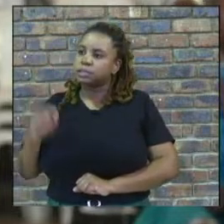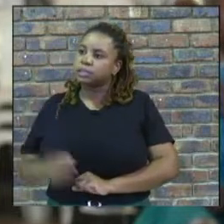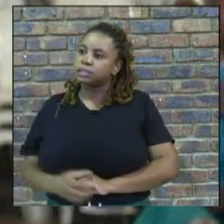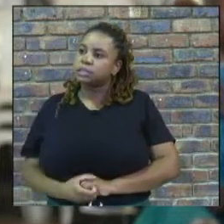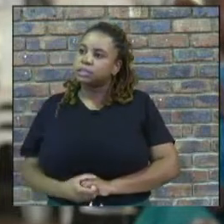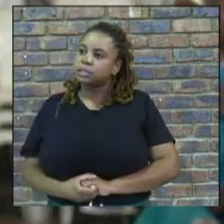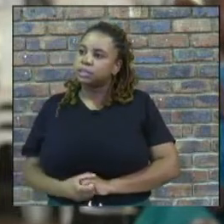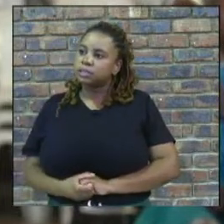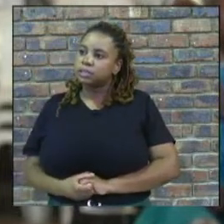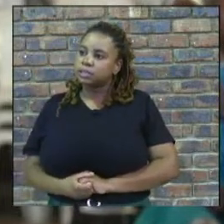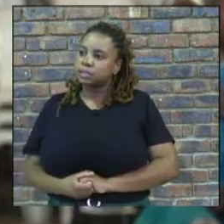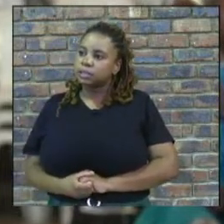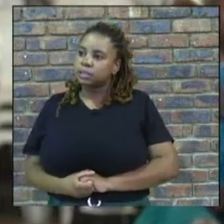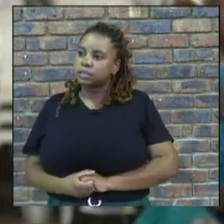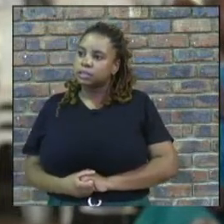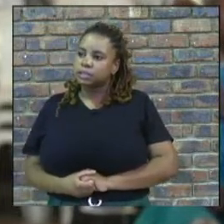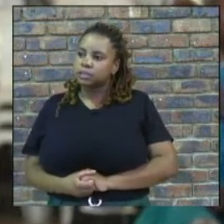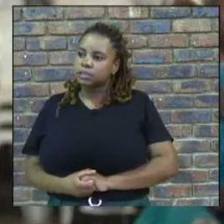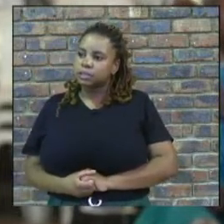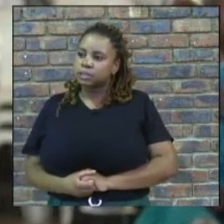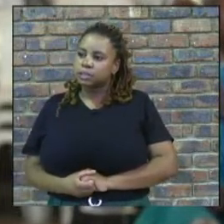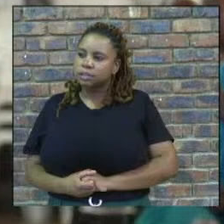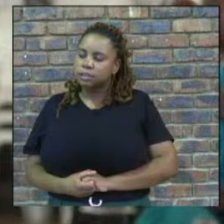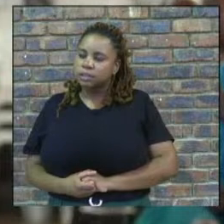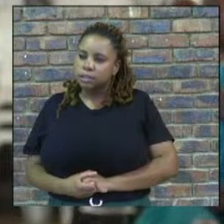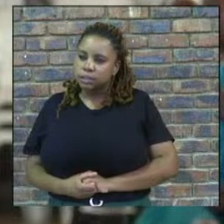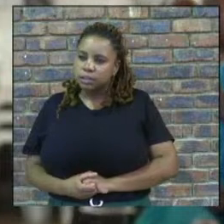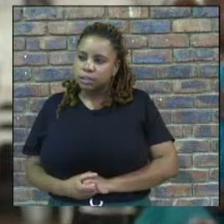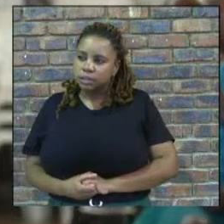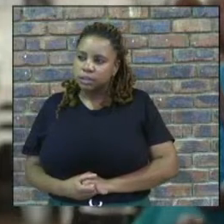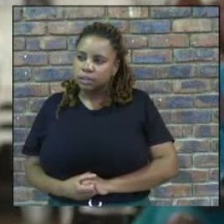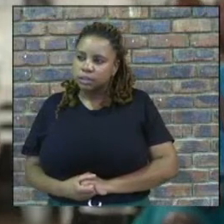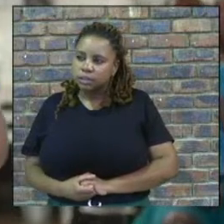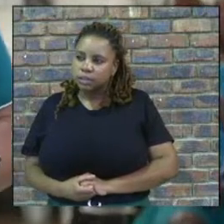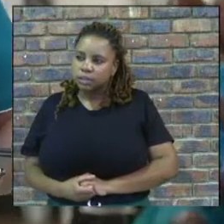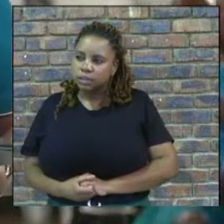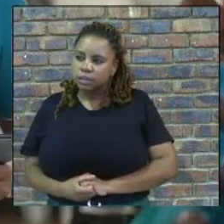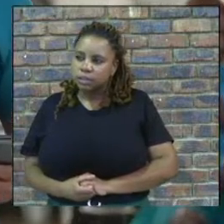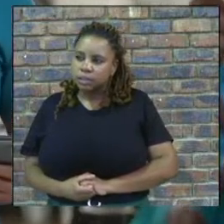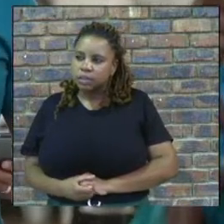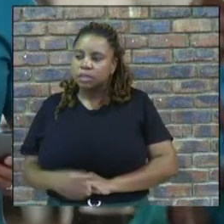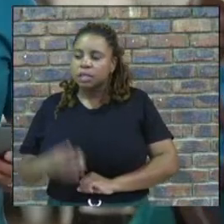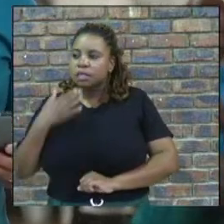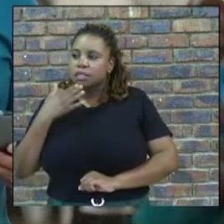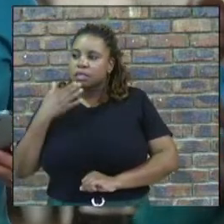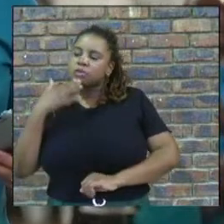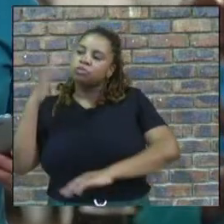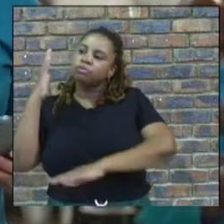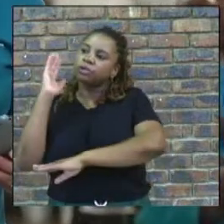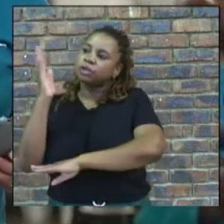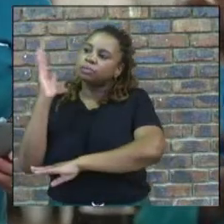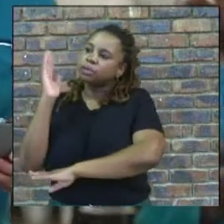In both the faith-based portions as well as the NPO section.